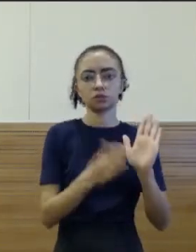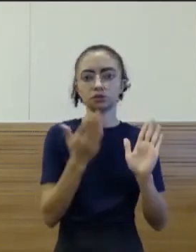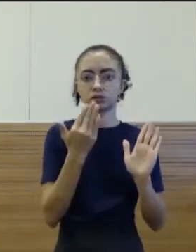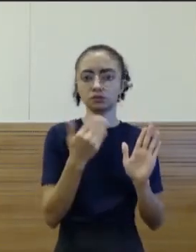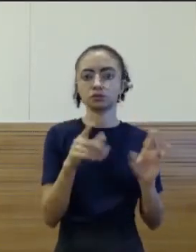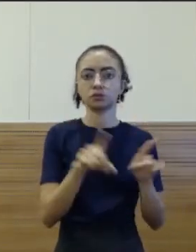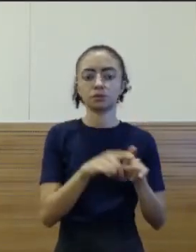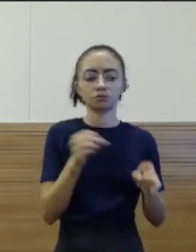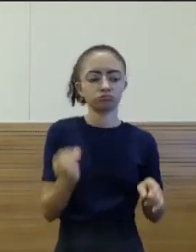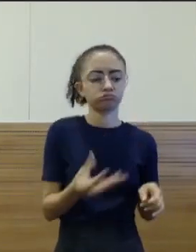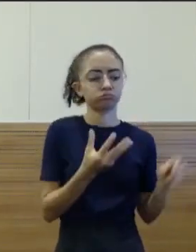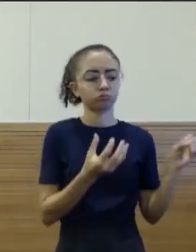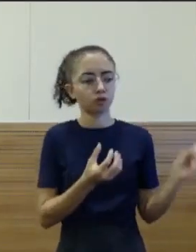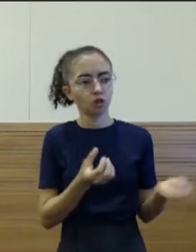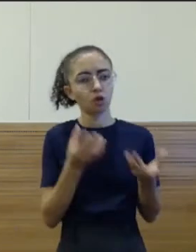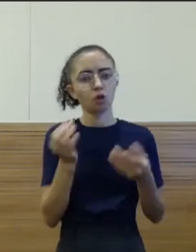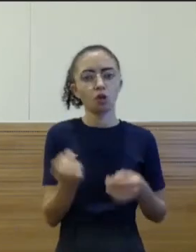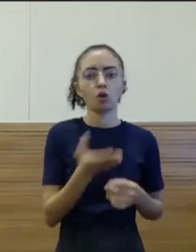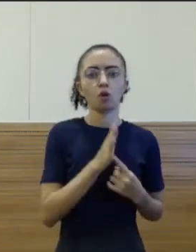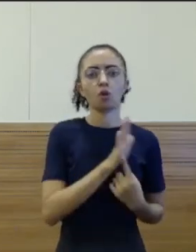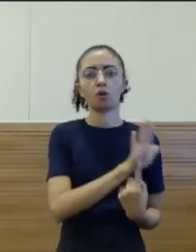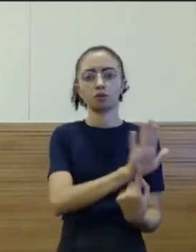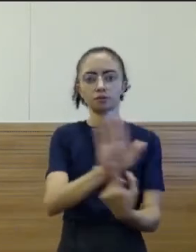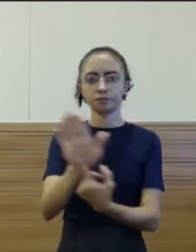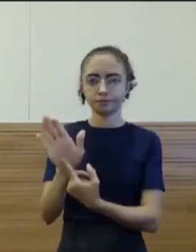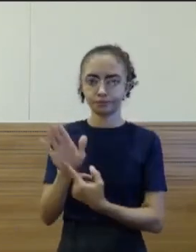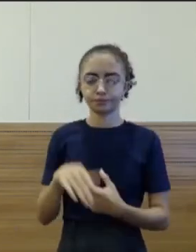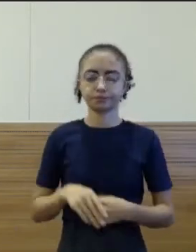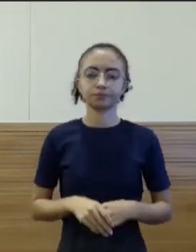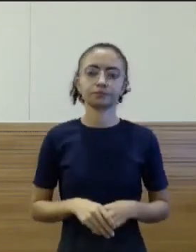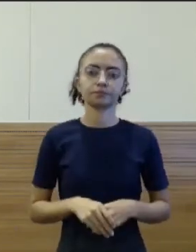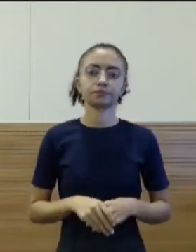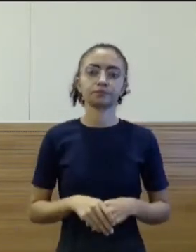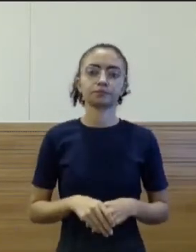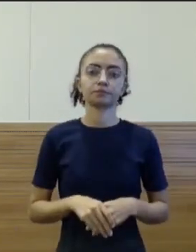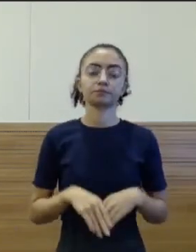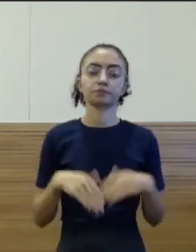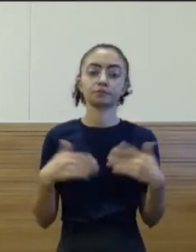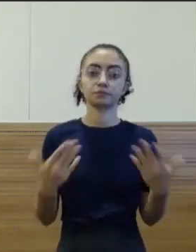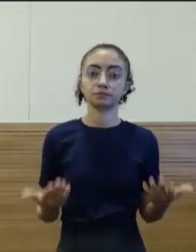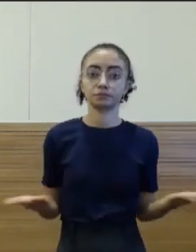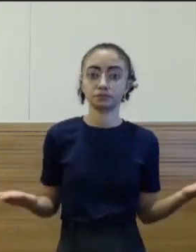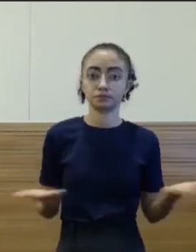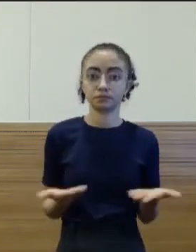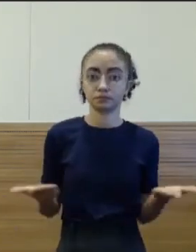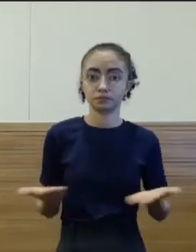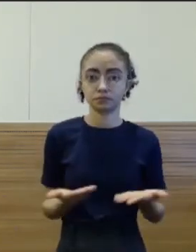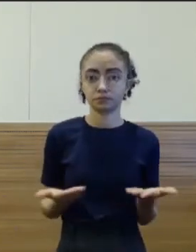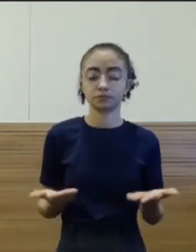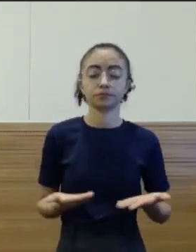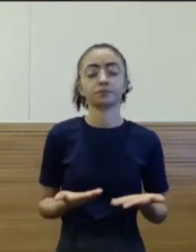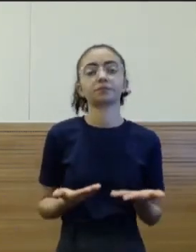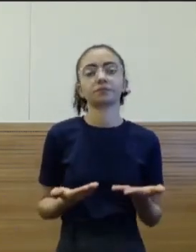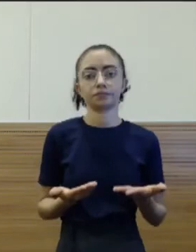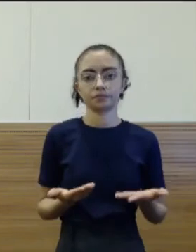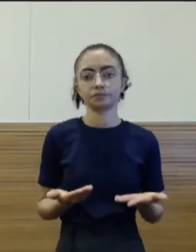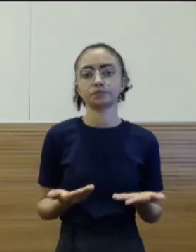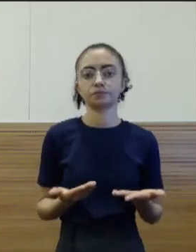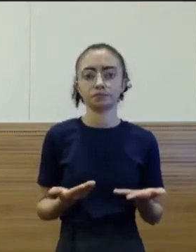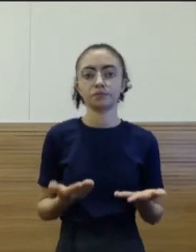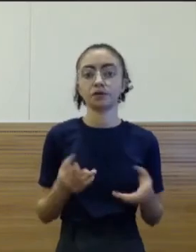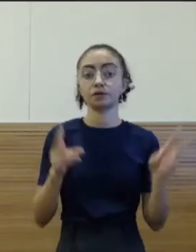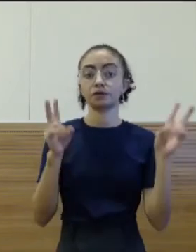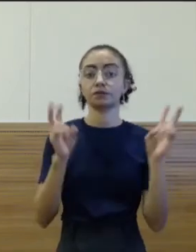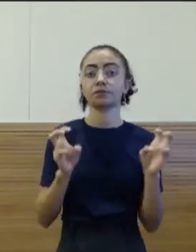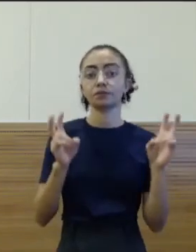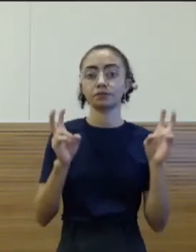dietary guidelines and, and everything that has been shown in level of implementation. So today, basically, as it was mentioned, the theme